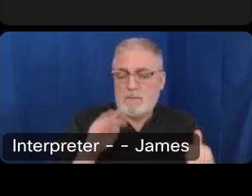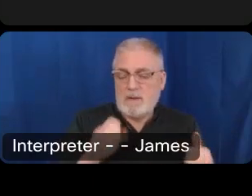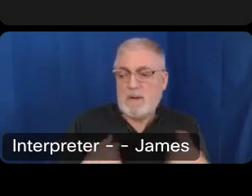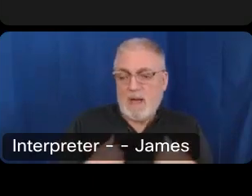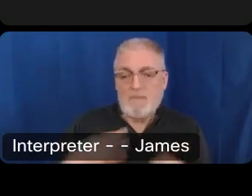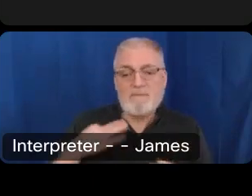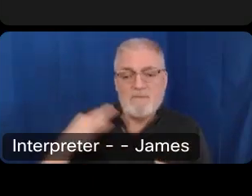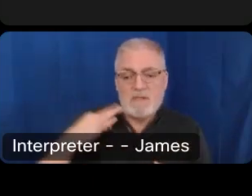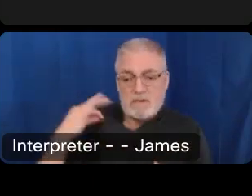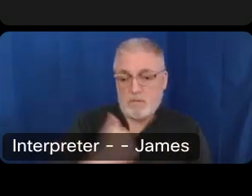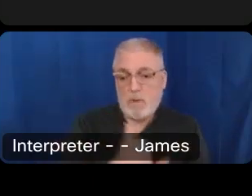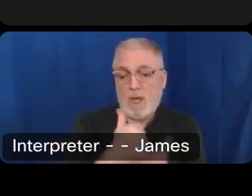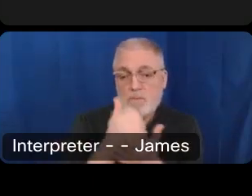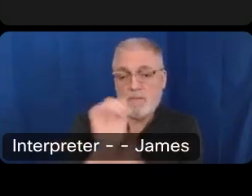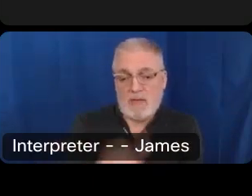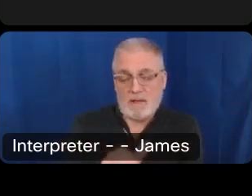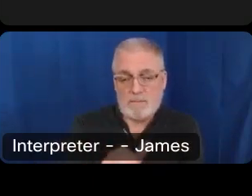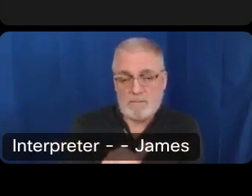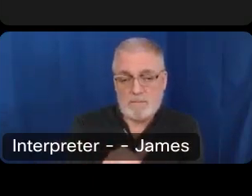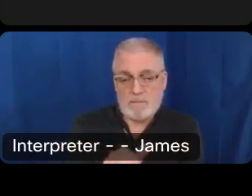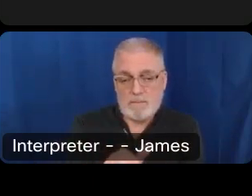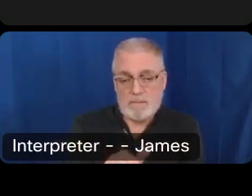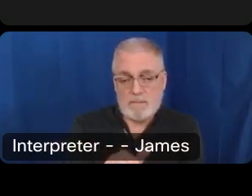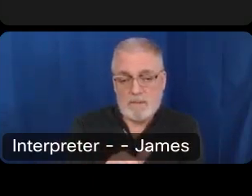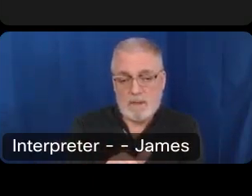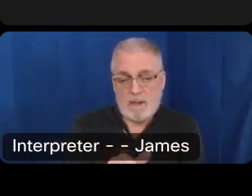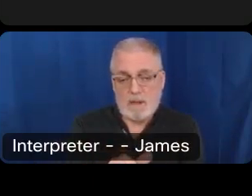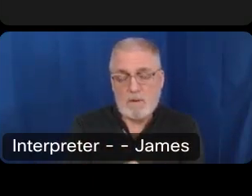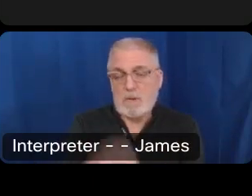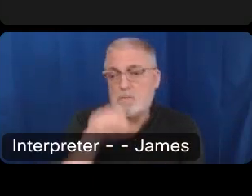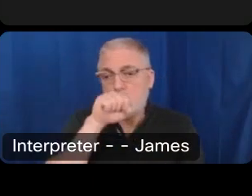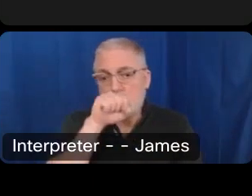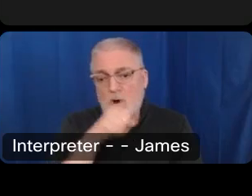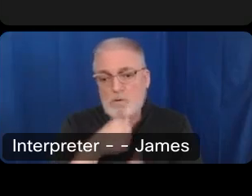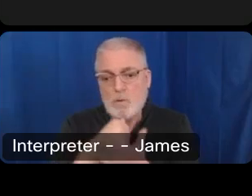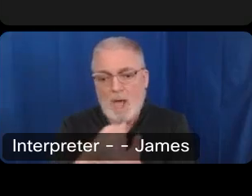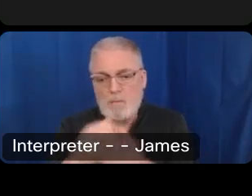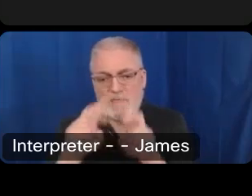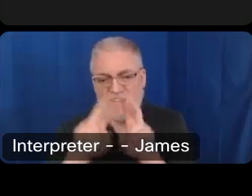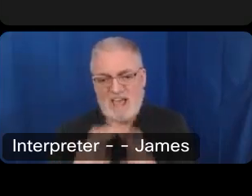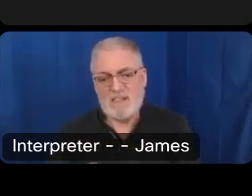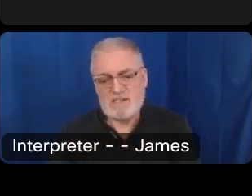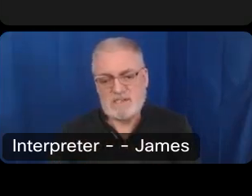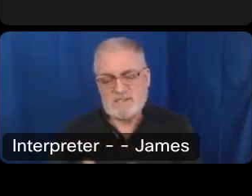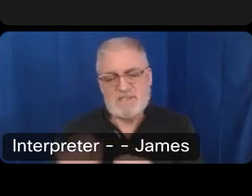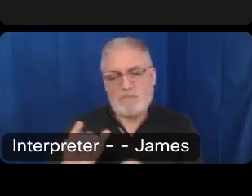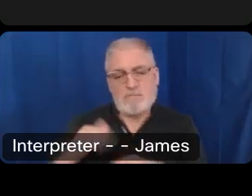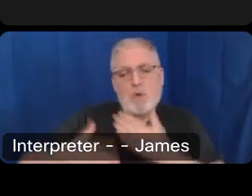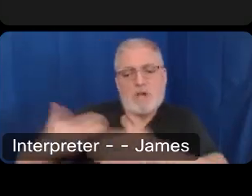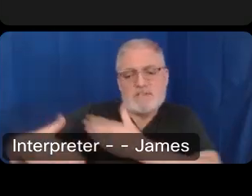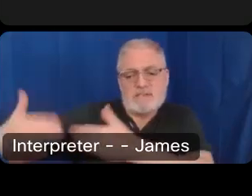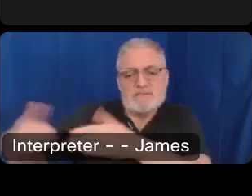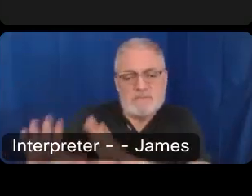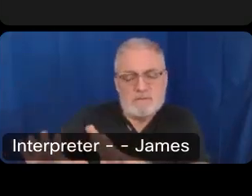yeah, I could do it. I would love to help with the analysis of that. Also, I want to add that we also have to make sure that